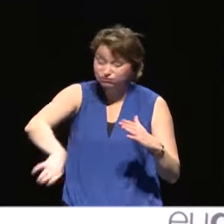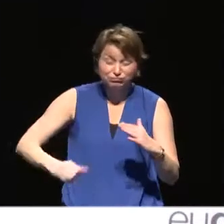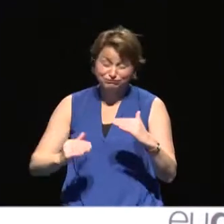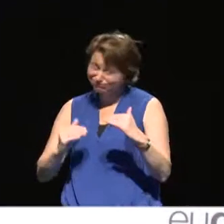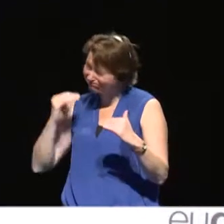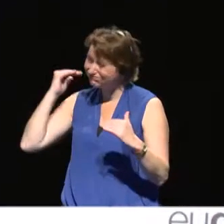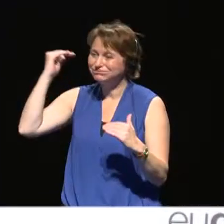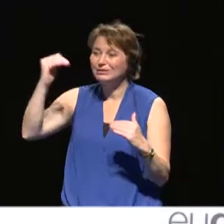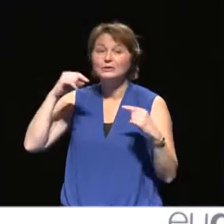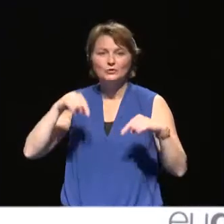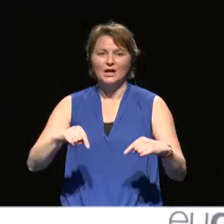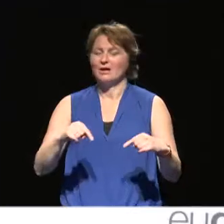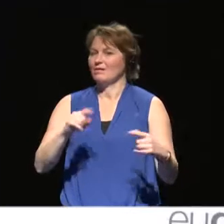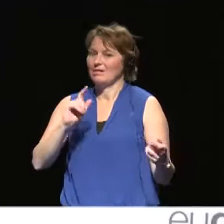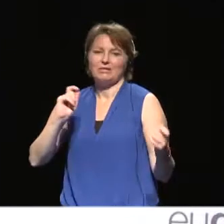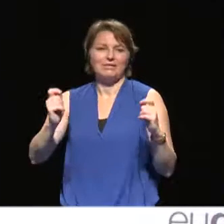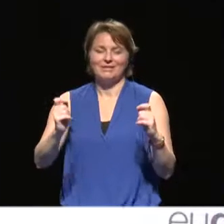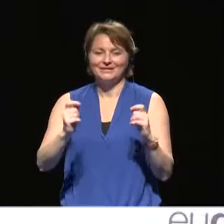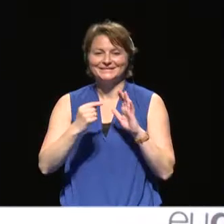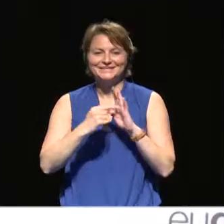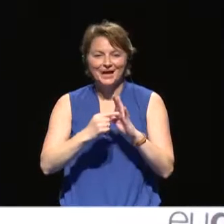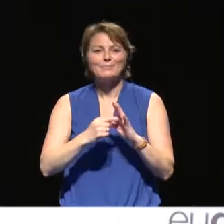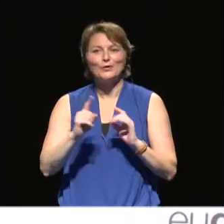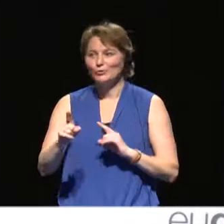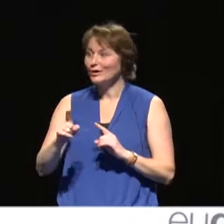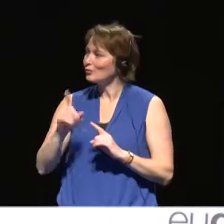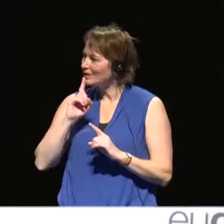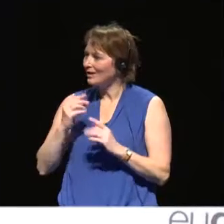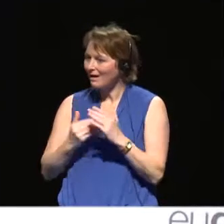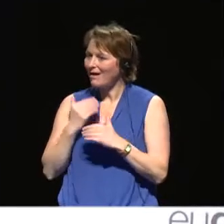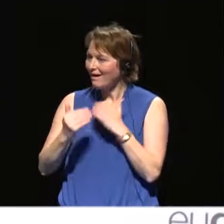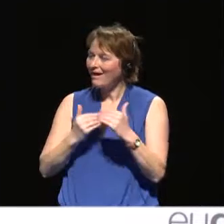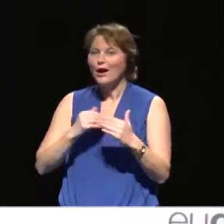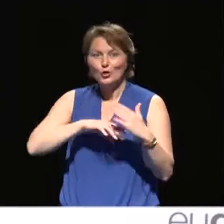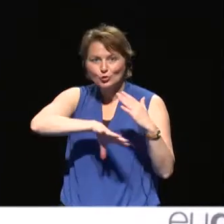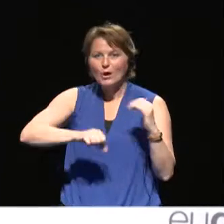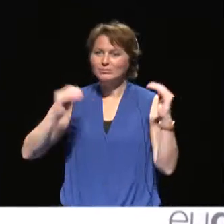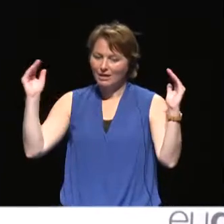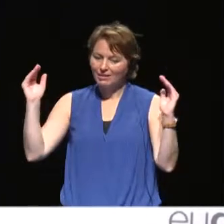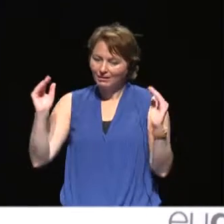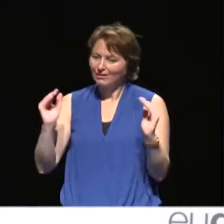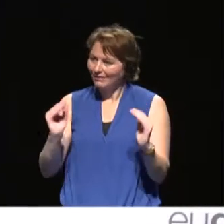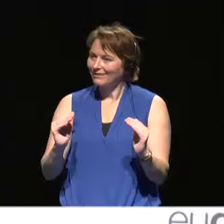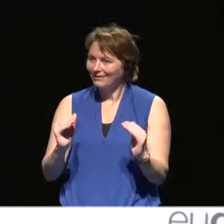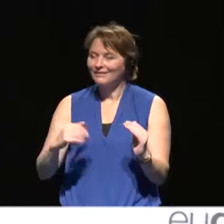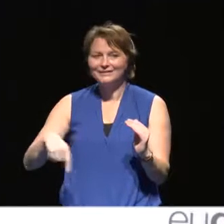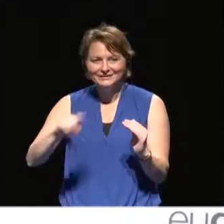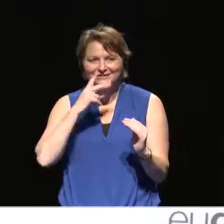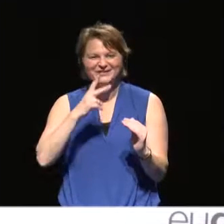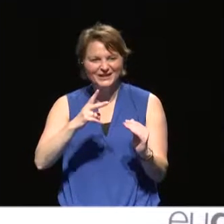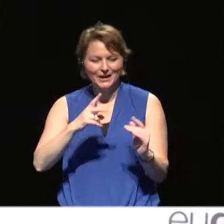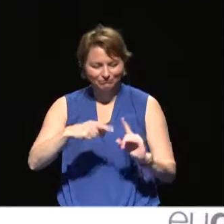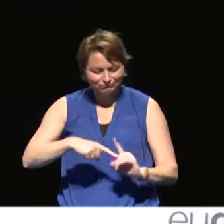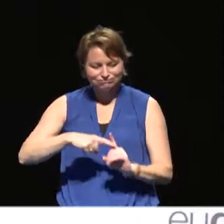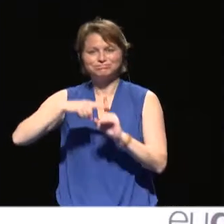the post-Soviet area of real progress in terms of fighting corruption and improving and